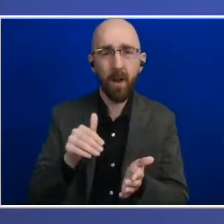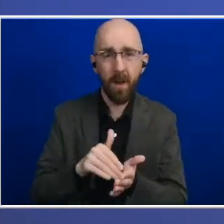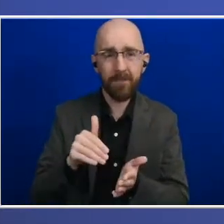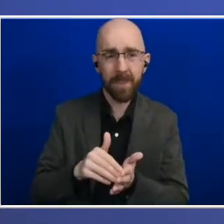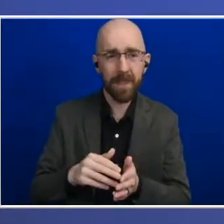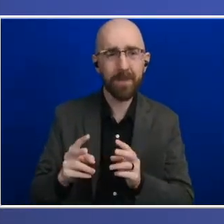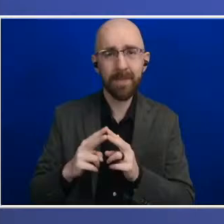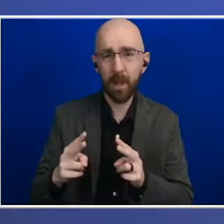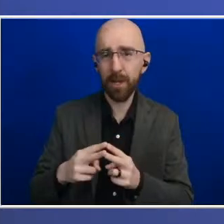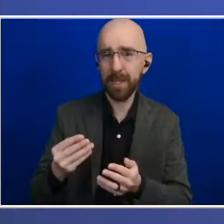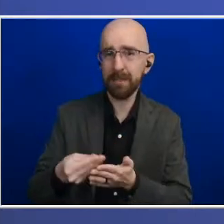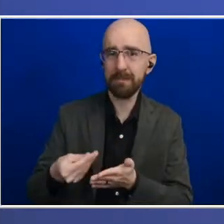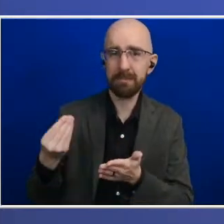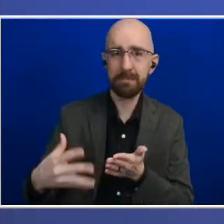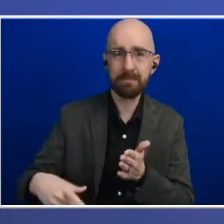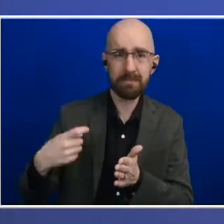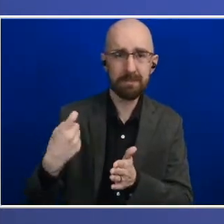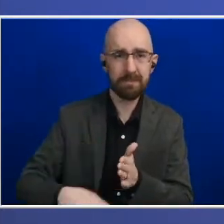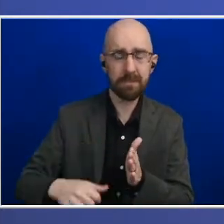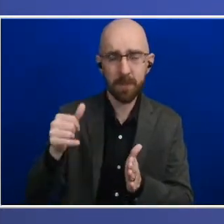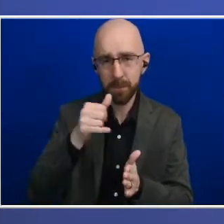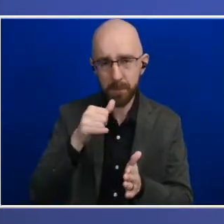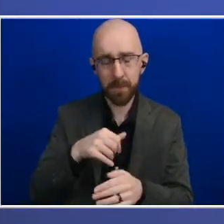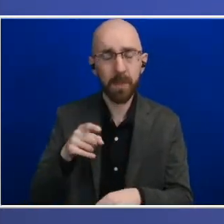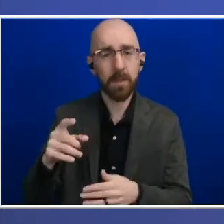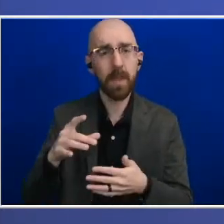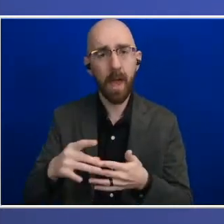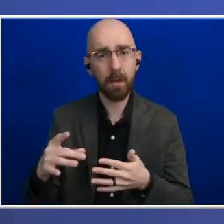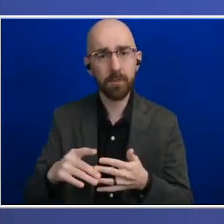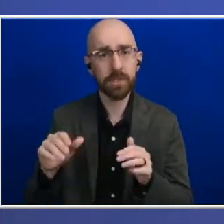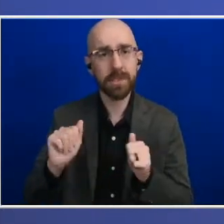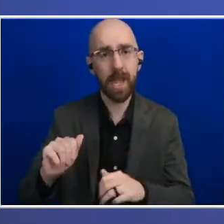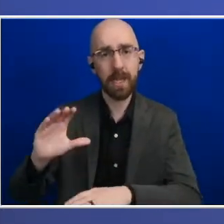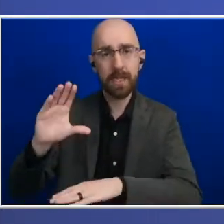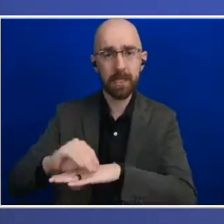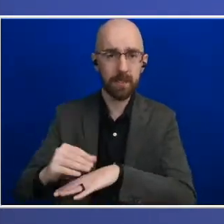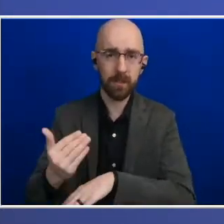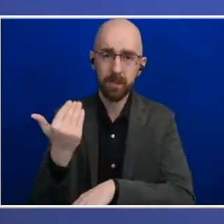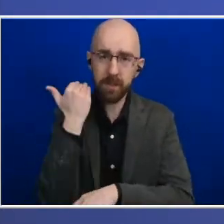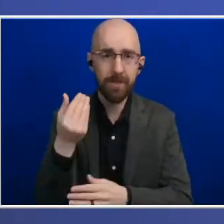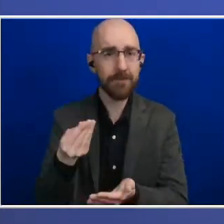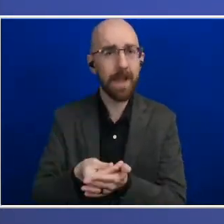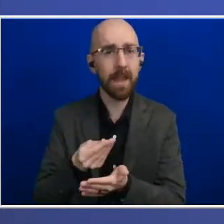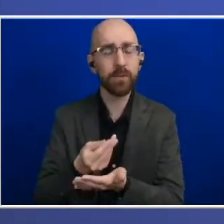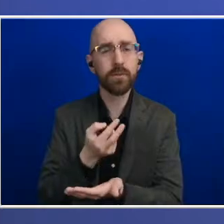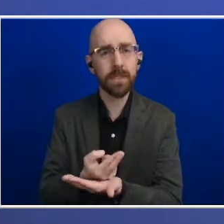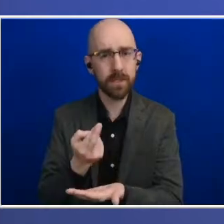expensive, and those options often can deplete the financial resources. So